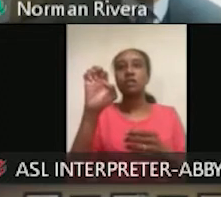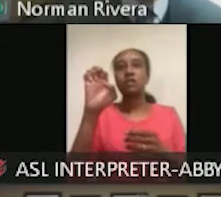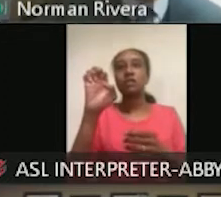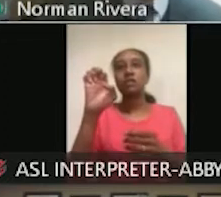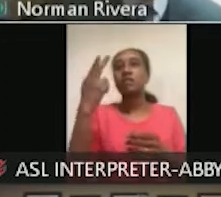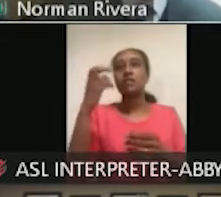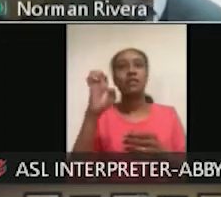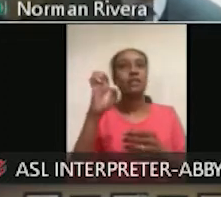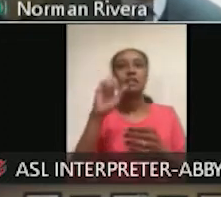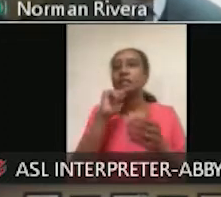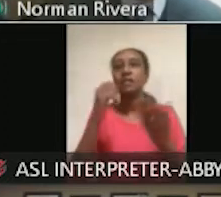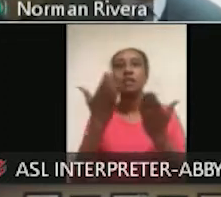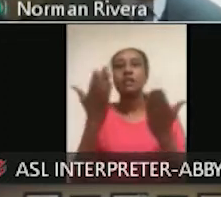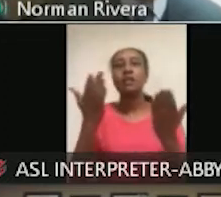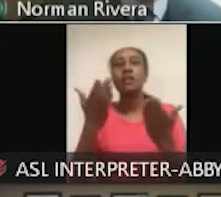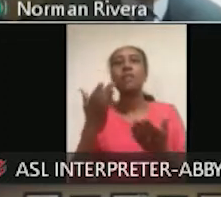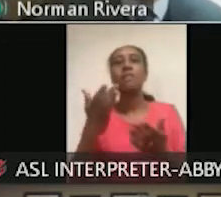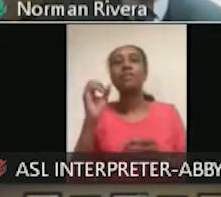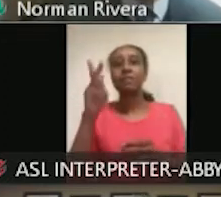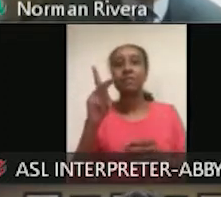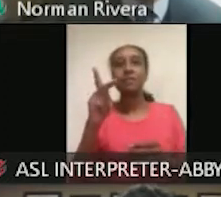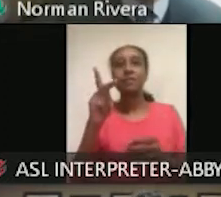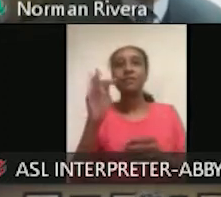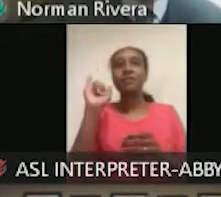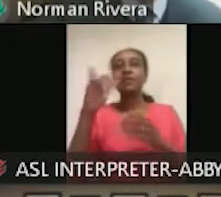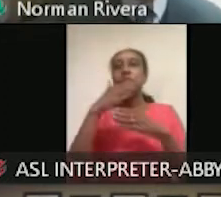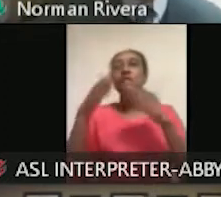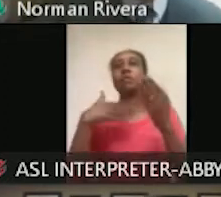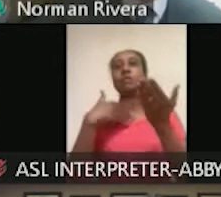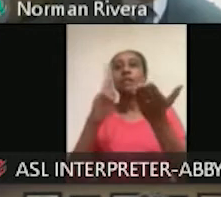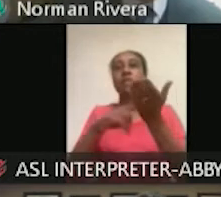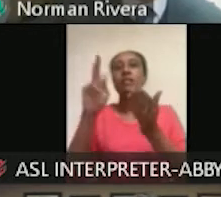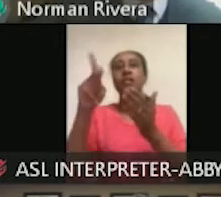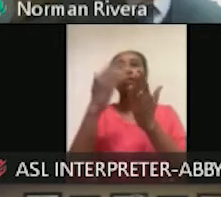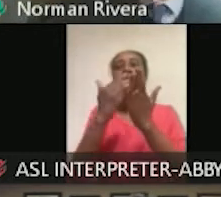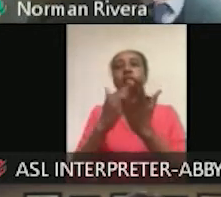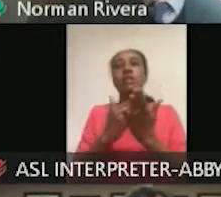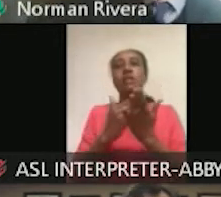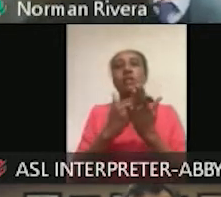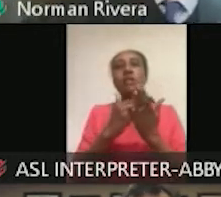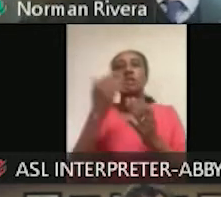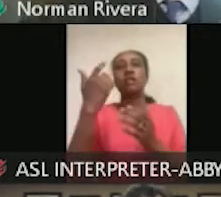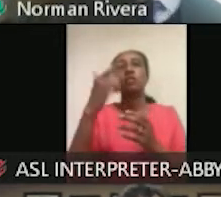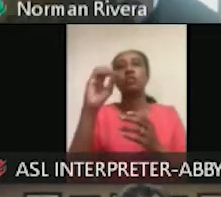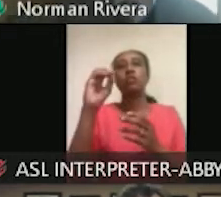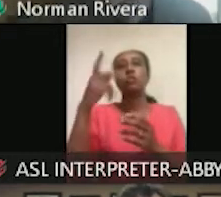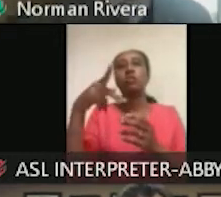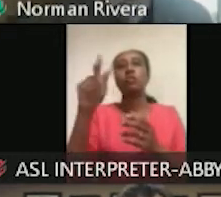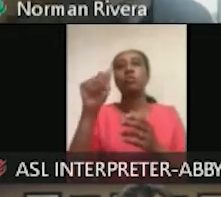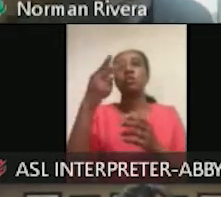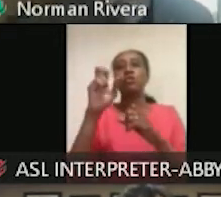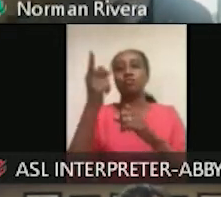He's definitely not here. Okay, not there. Okay, and that concludes my sign-up list. Ms. Gupta, you are on.